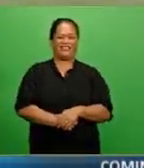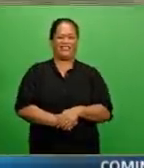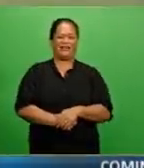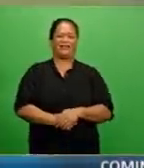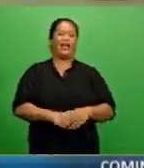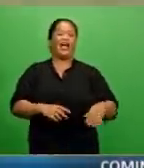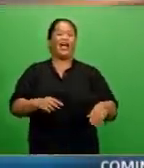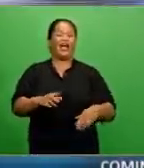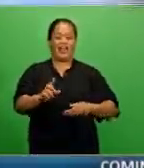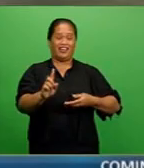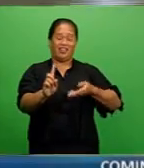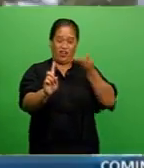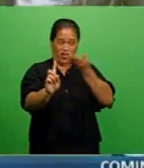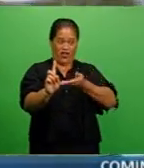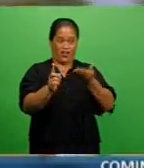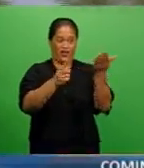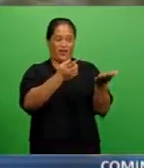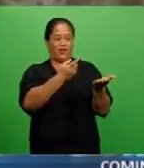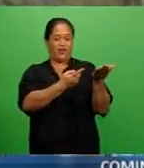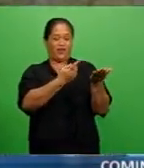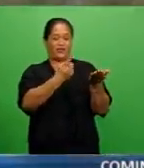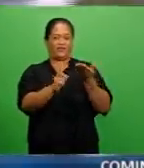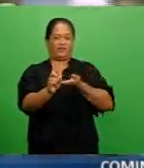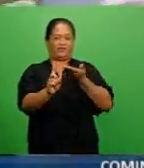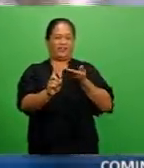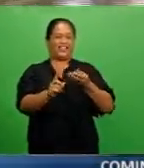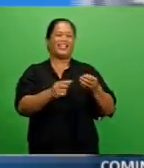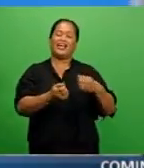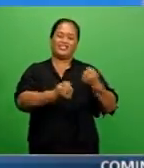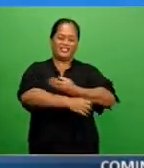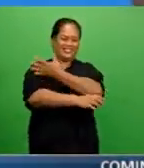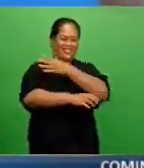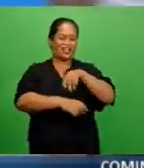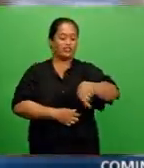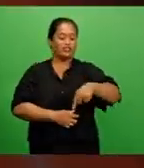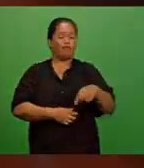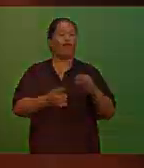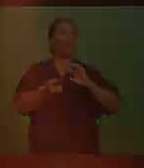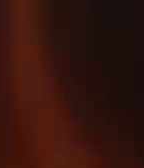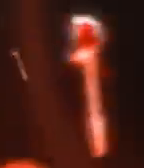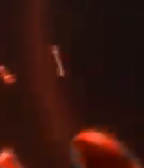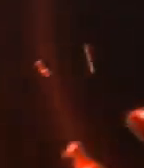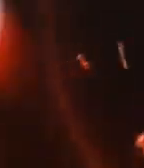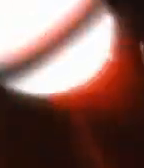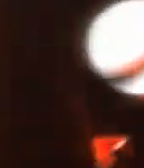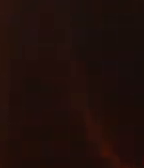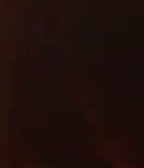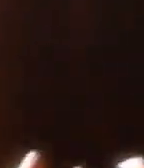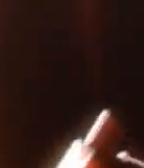And Osea Kolonisao inspires Suva winger. There's some more coming up.